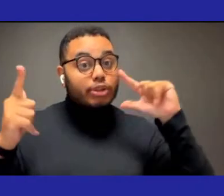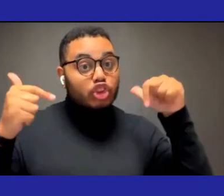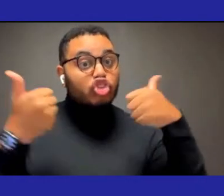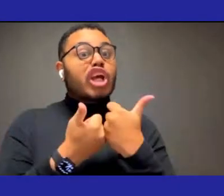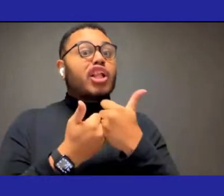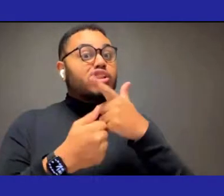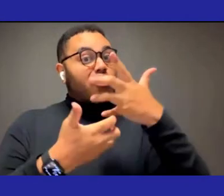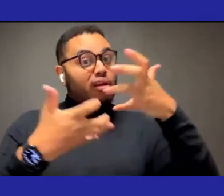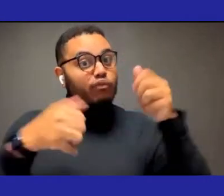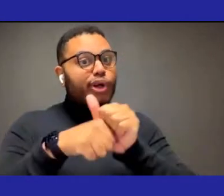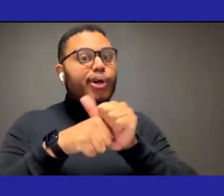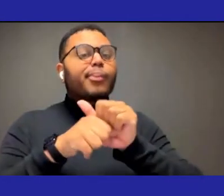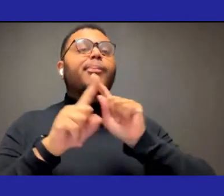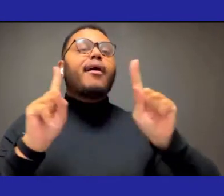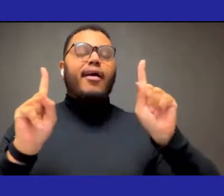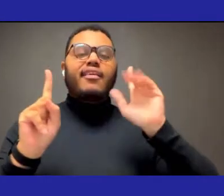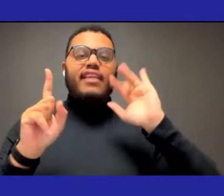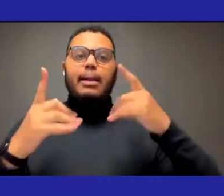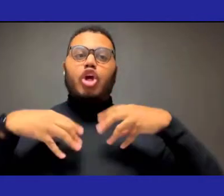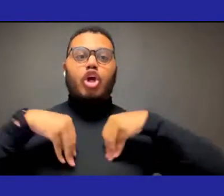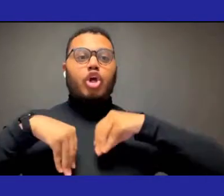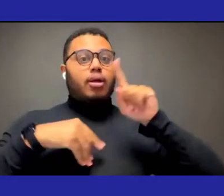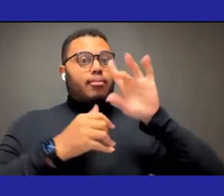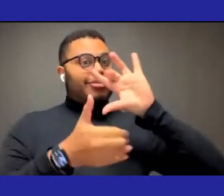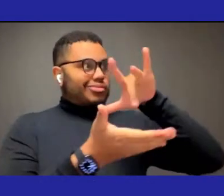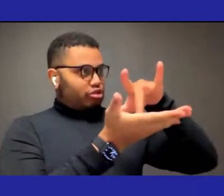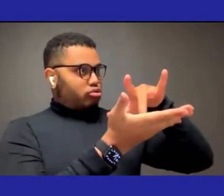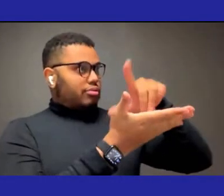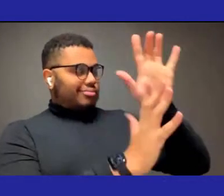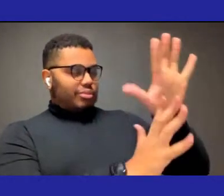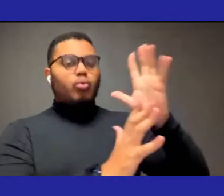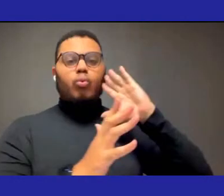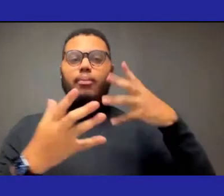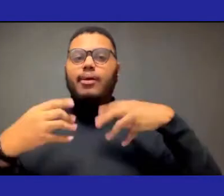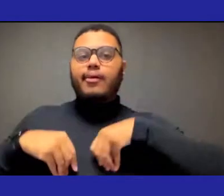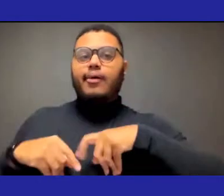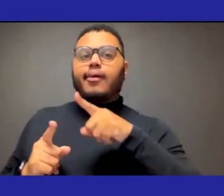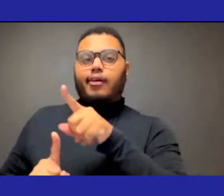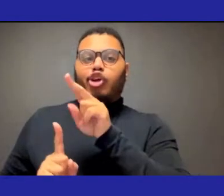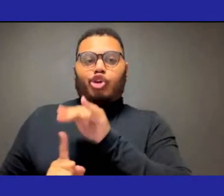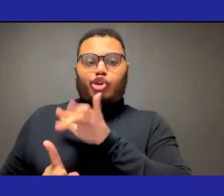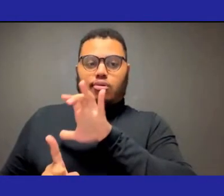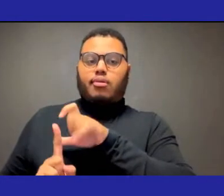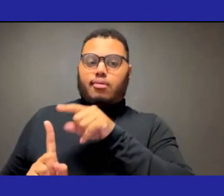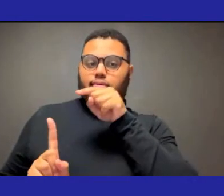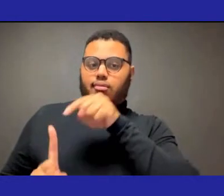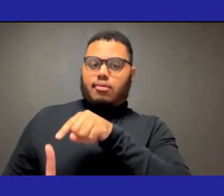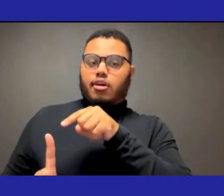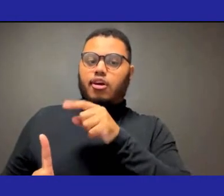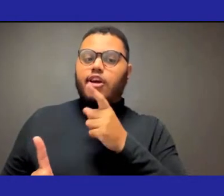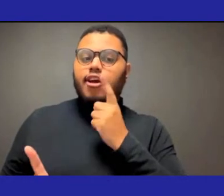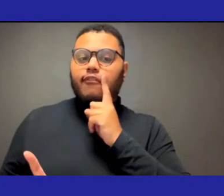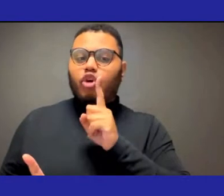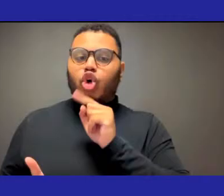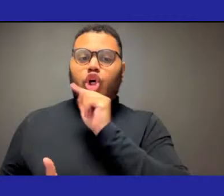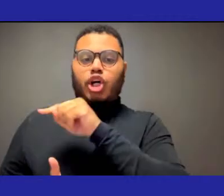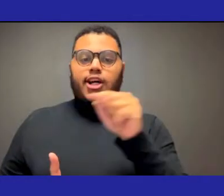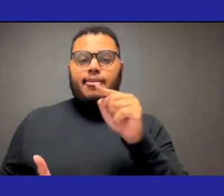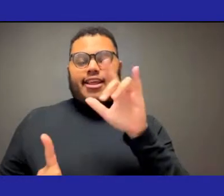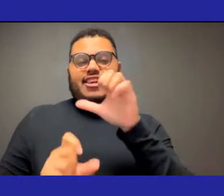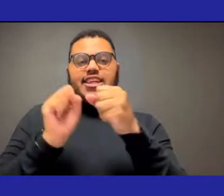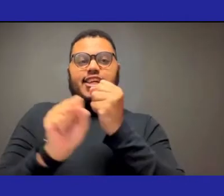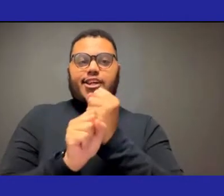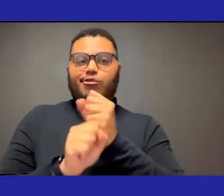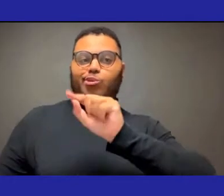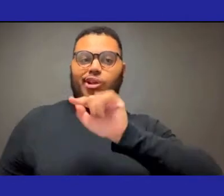adopted by centrally, and I suspect will be adopted by New York State too, for measurement year 2025. Next slide,